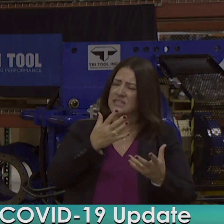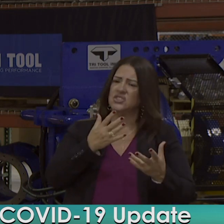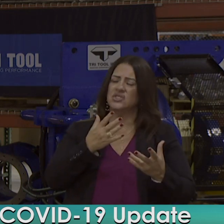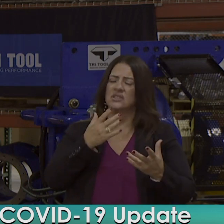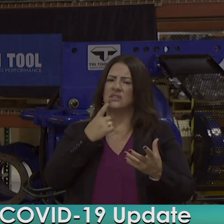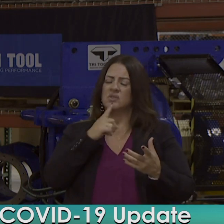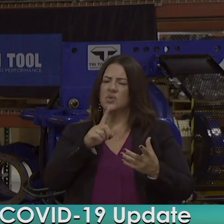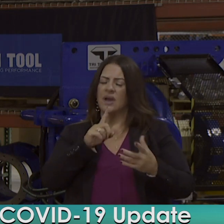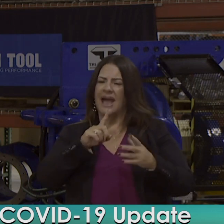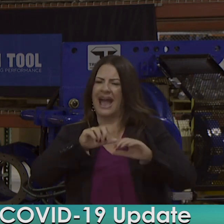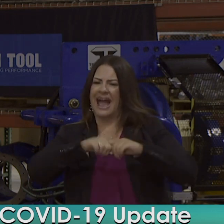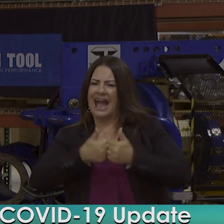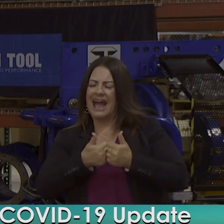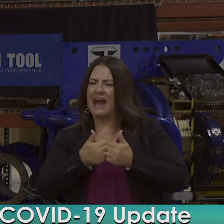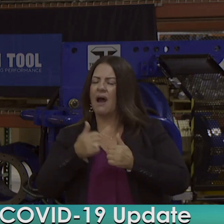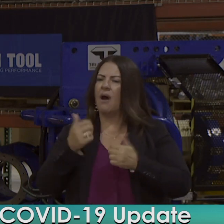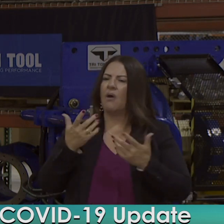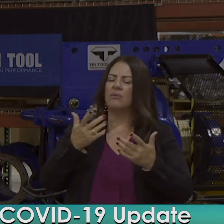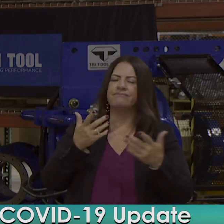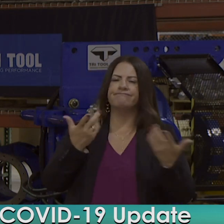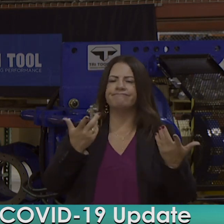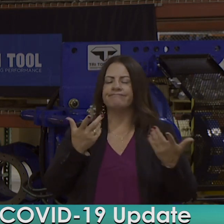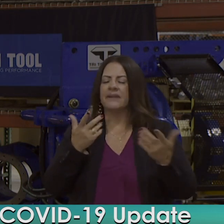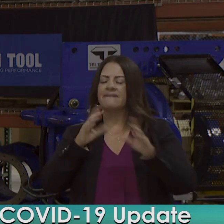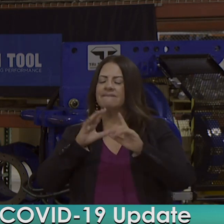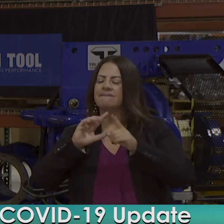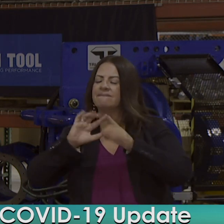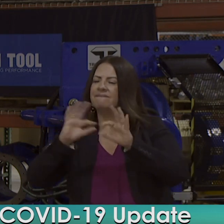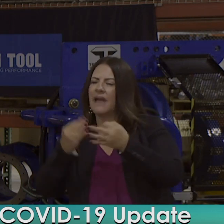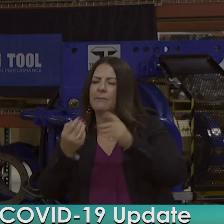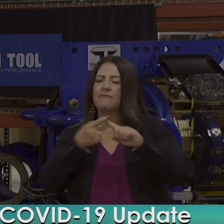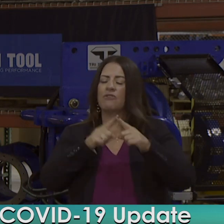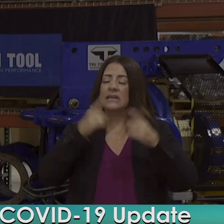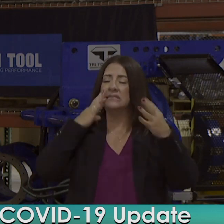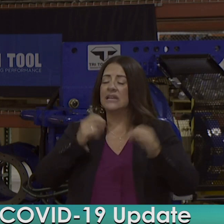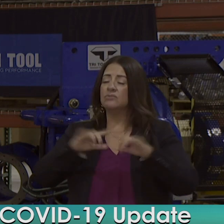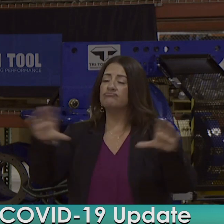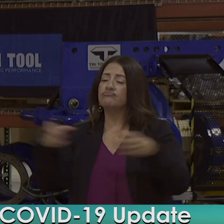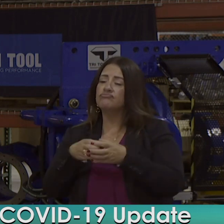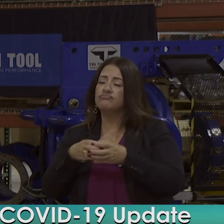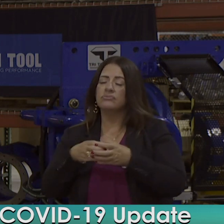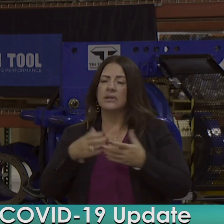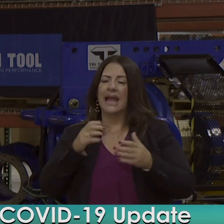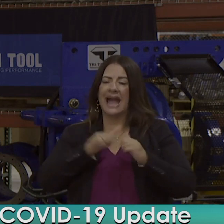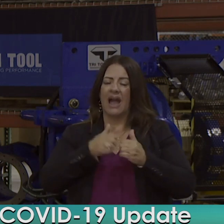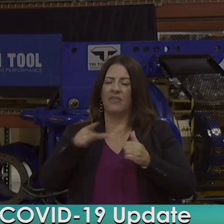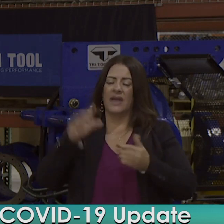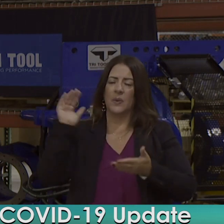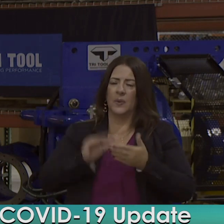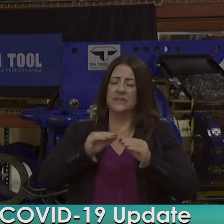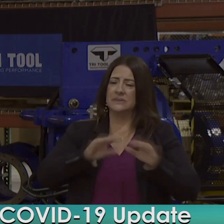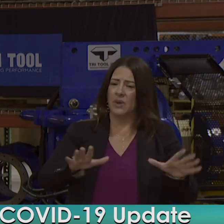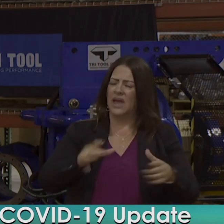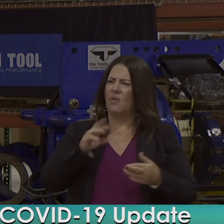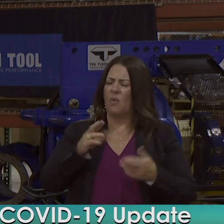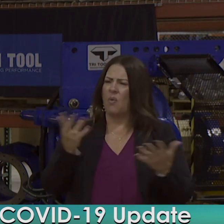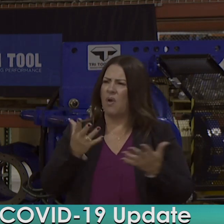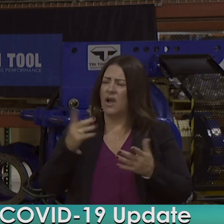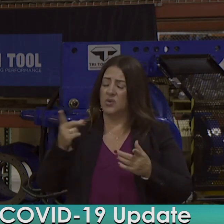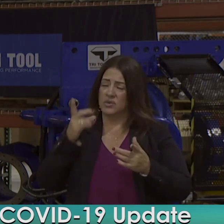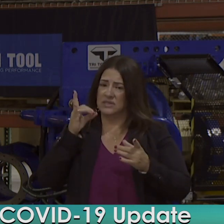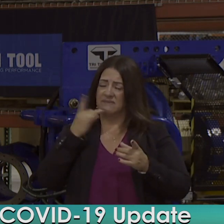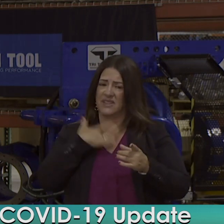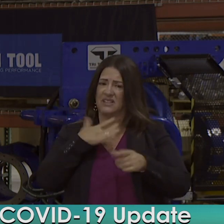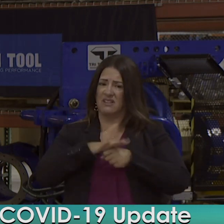at these small family and friends gatherings where you say that there's an increase in spread? Well, I'm saying an increase of